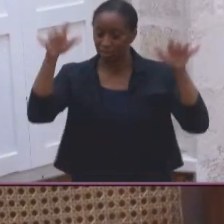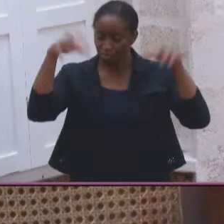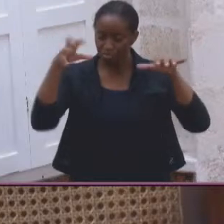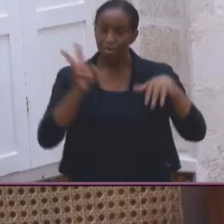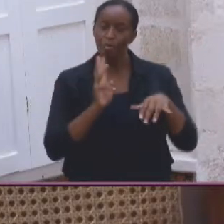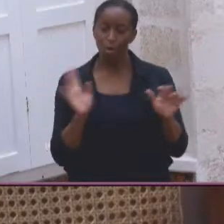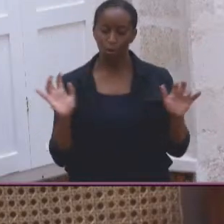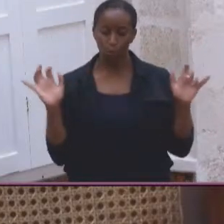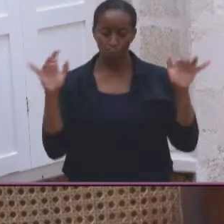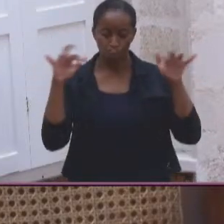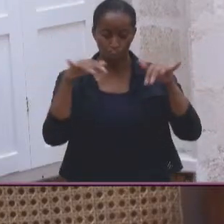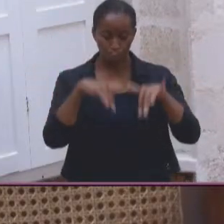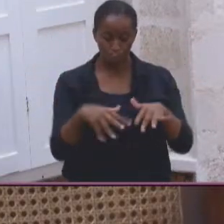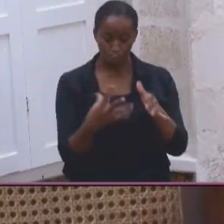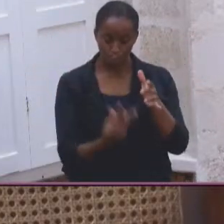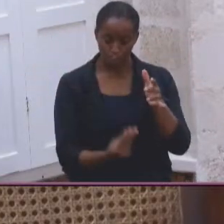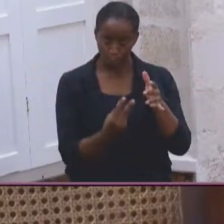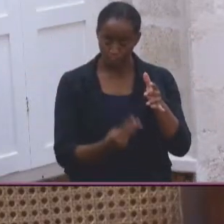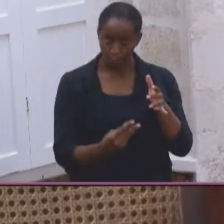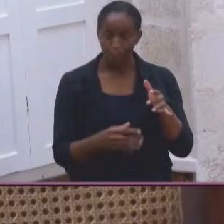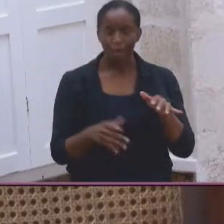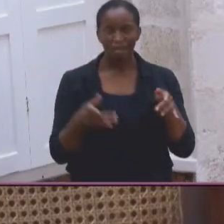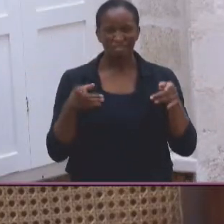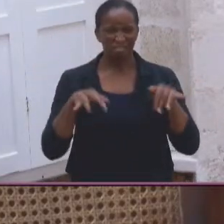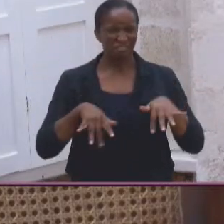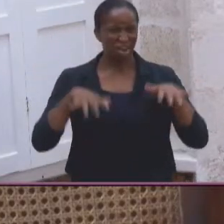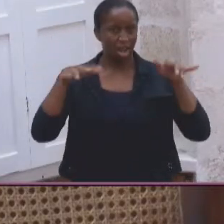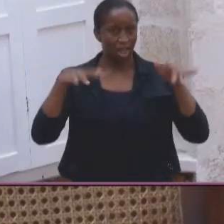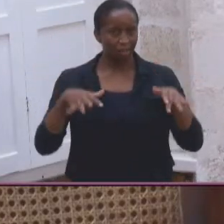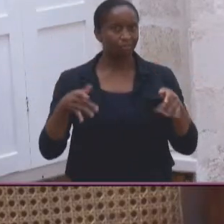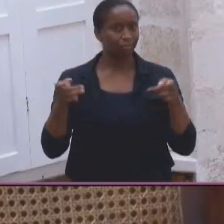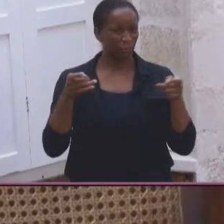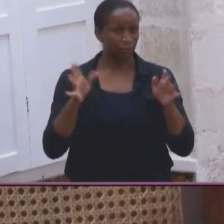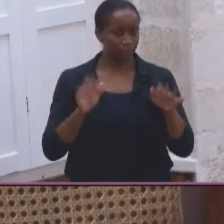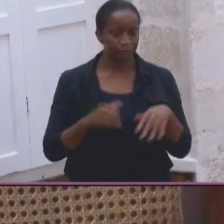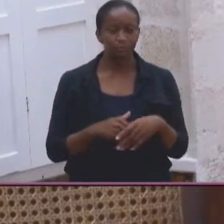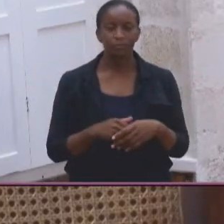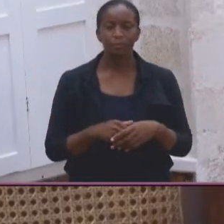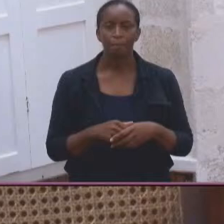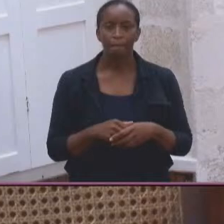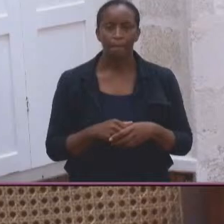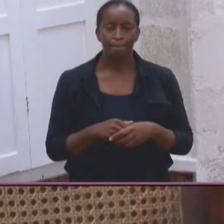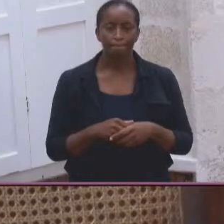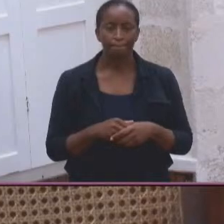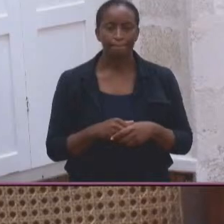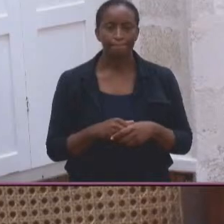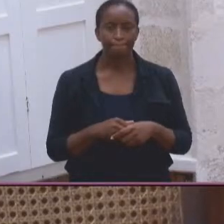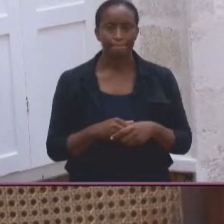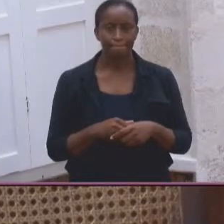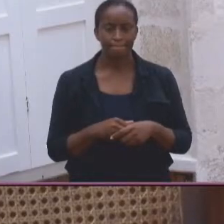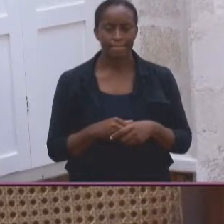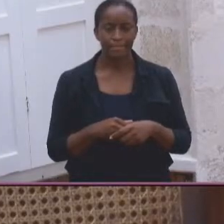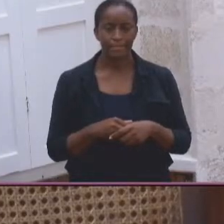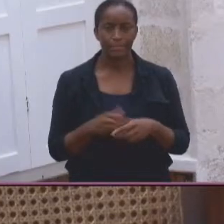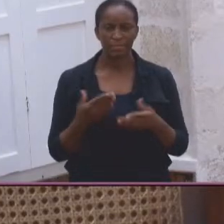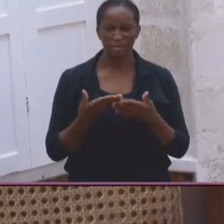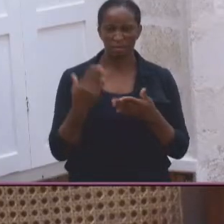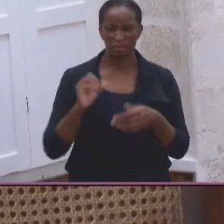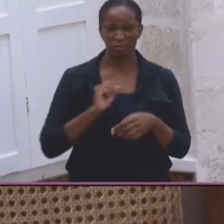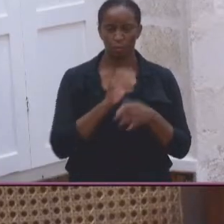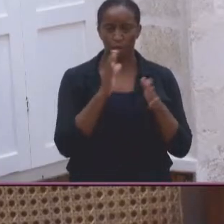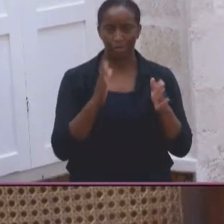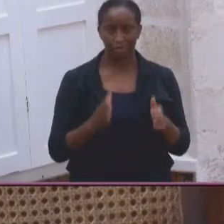earlier presentation today when we were speaking about large ocean states,